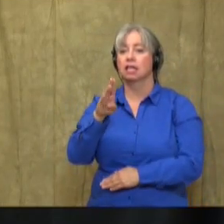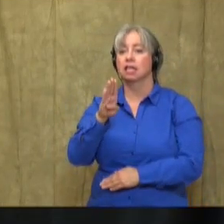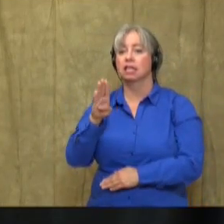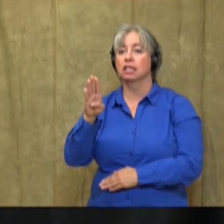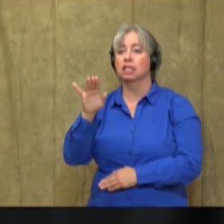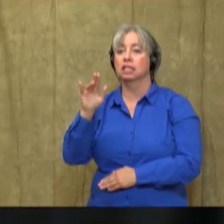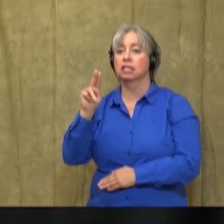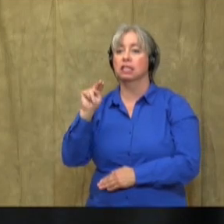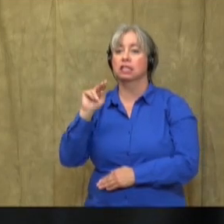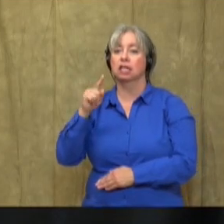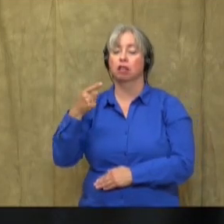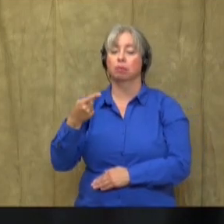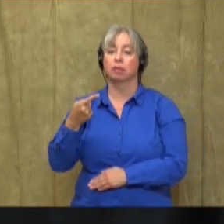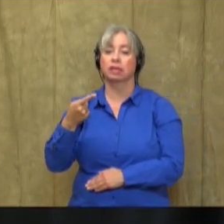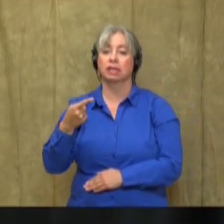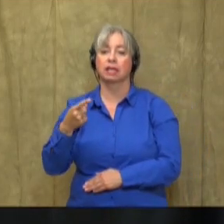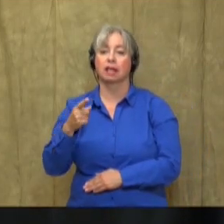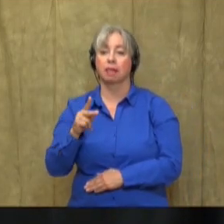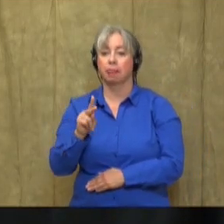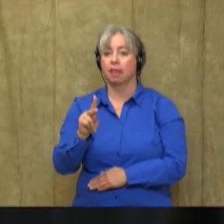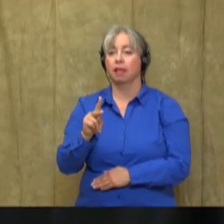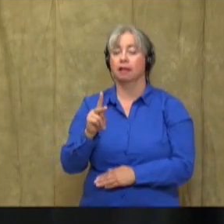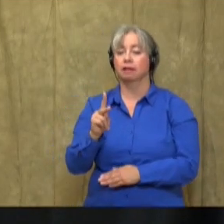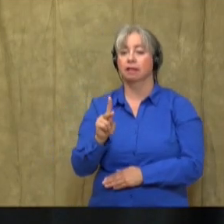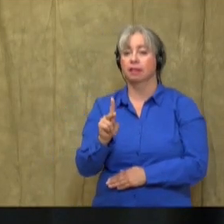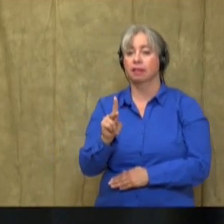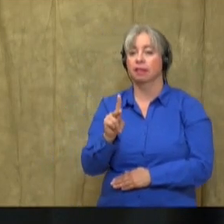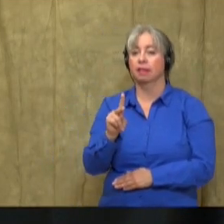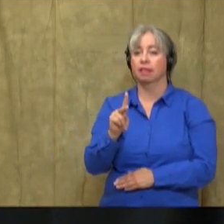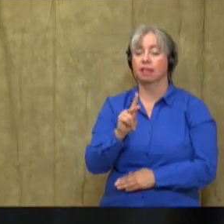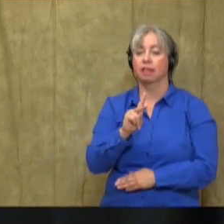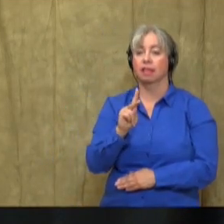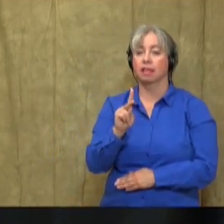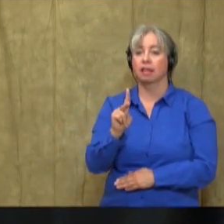movies, the knight-to-be would kneel down in front of their